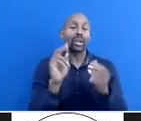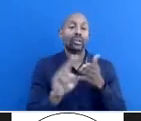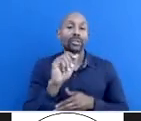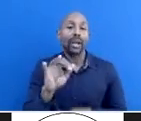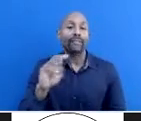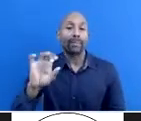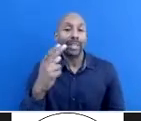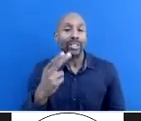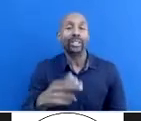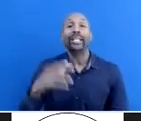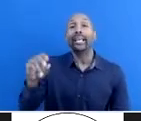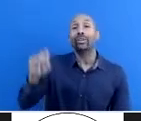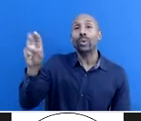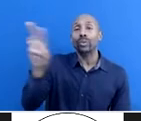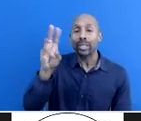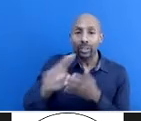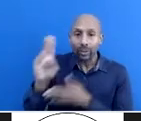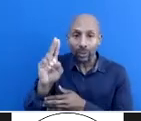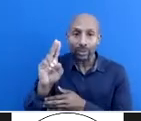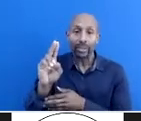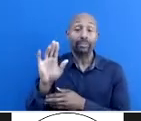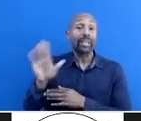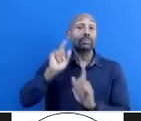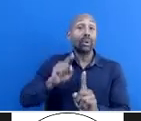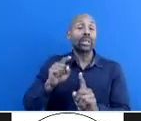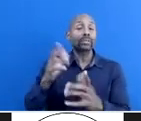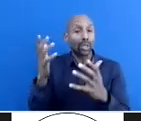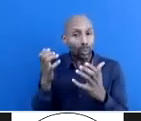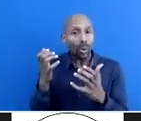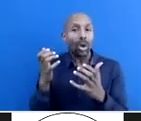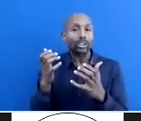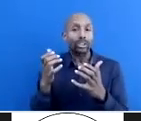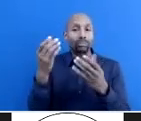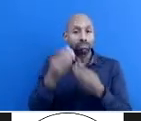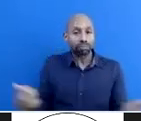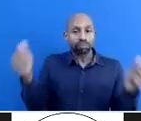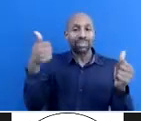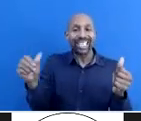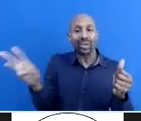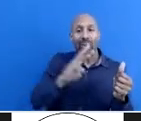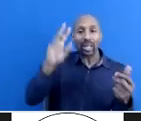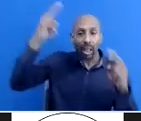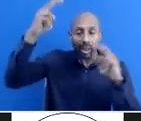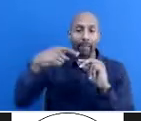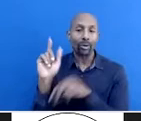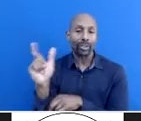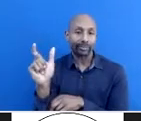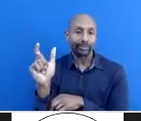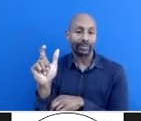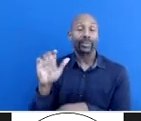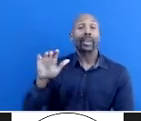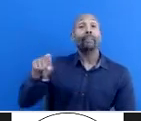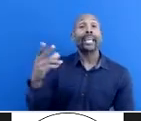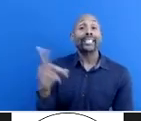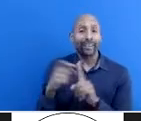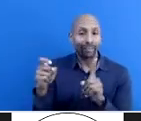Western misconception about Islam. He received his PhD in history from the University of Pennsylvania. Jamal Cyrus,